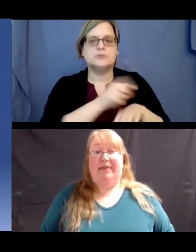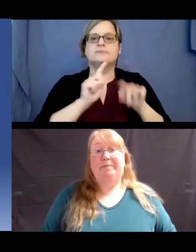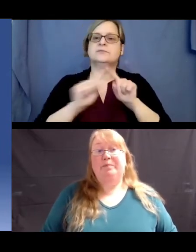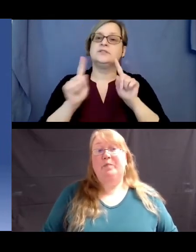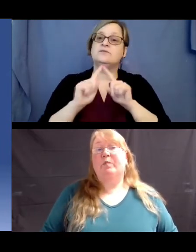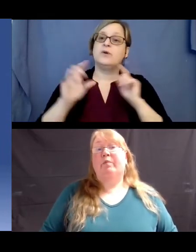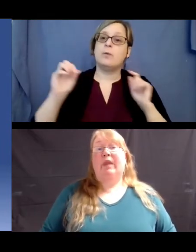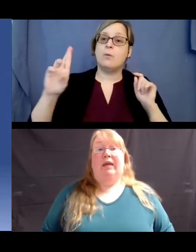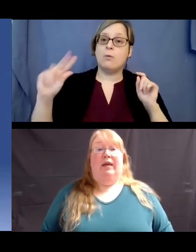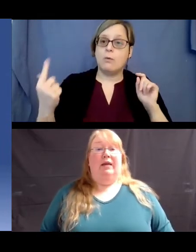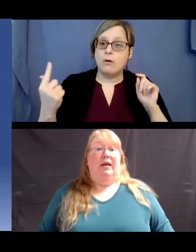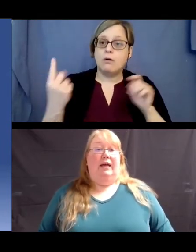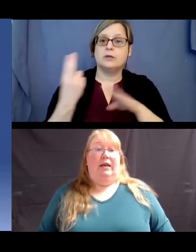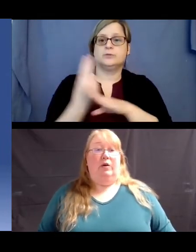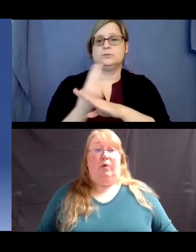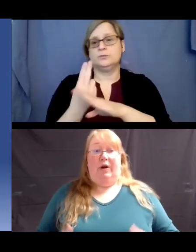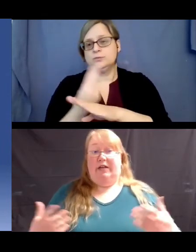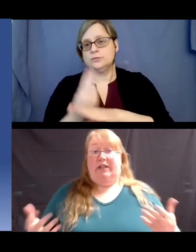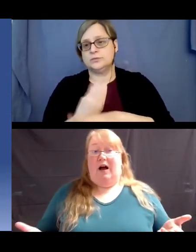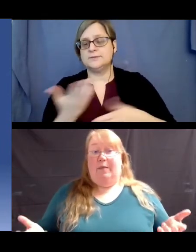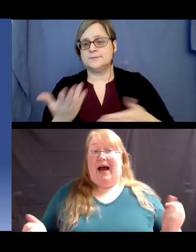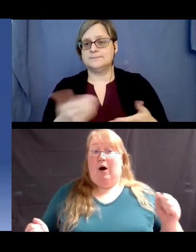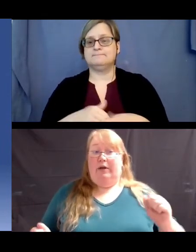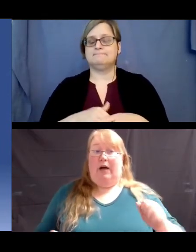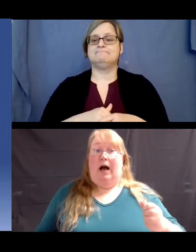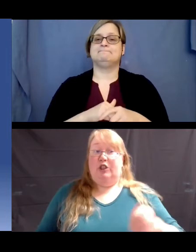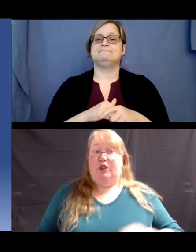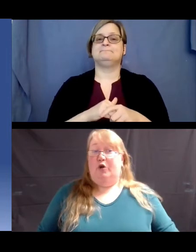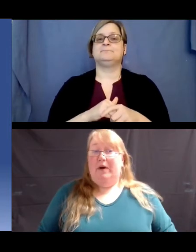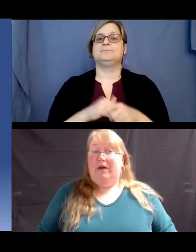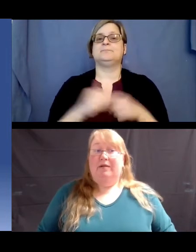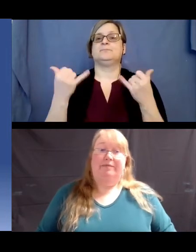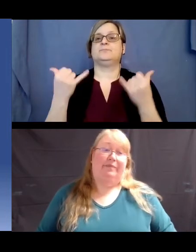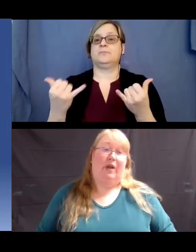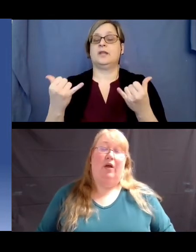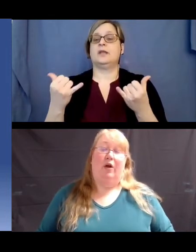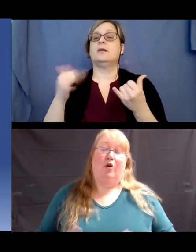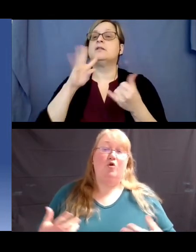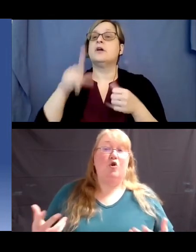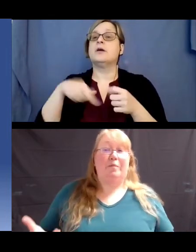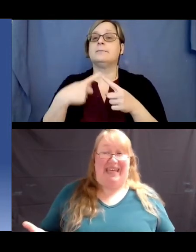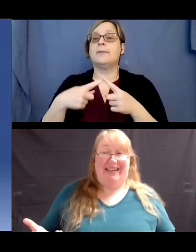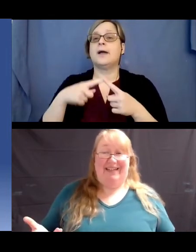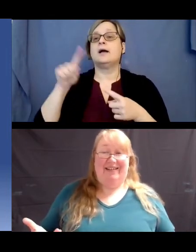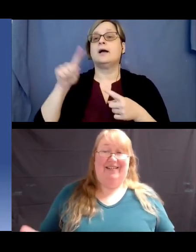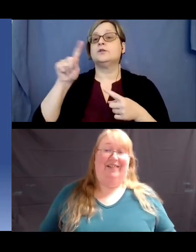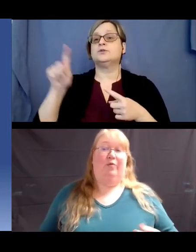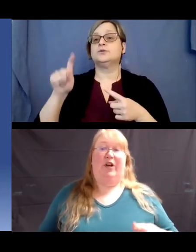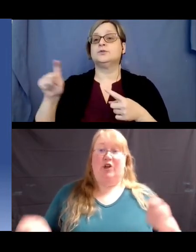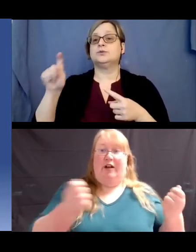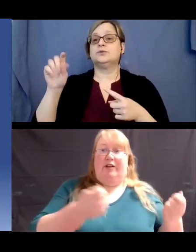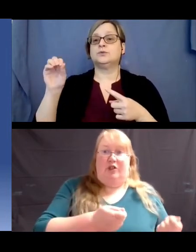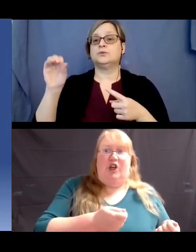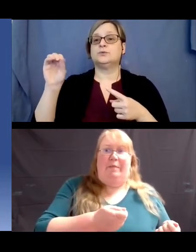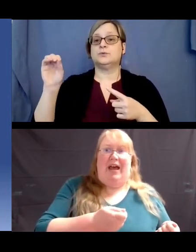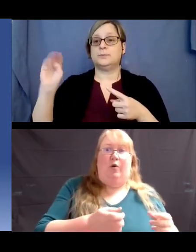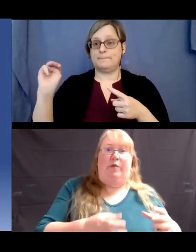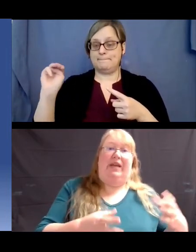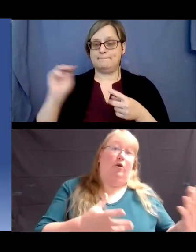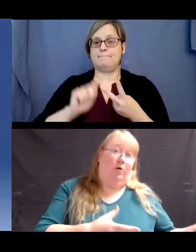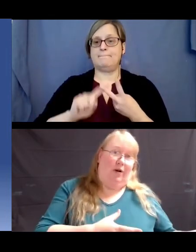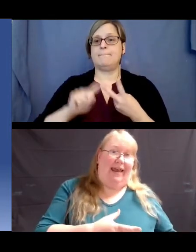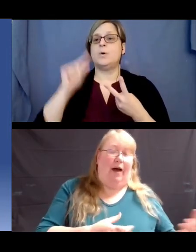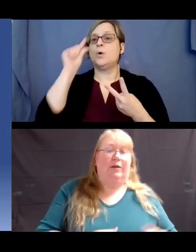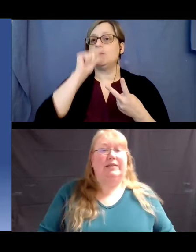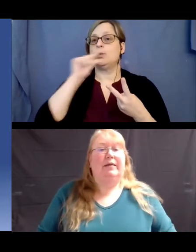with. So we're going to talk about Zoom, Google Meet, which on Gmail would